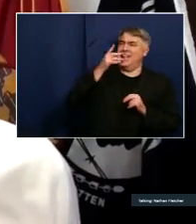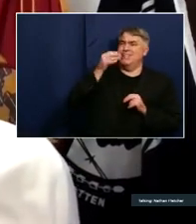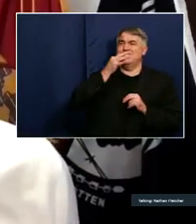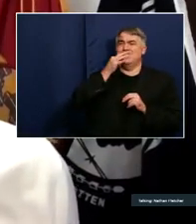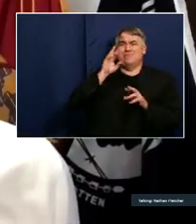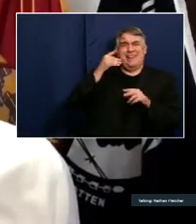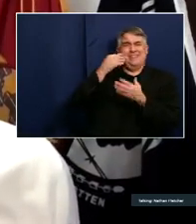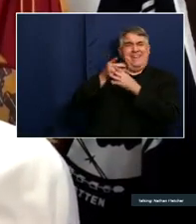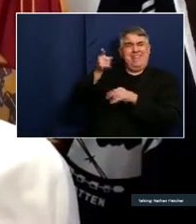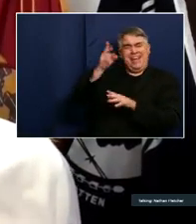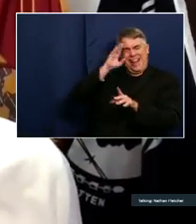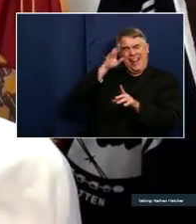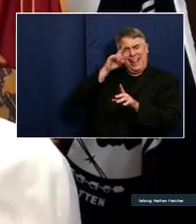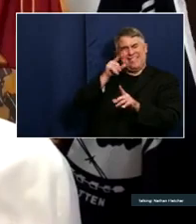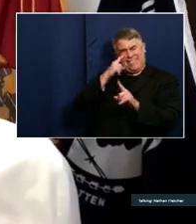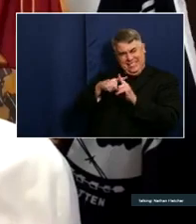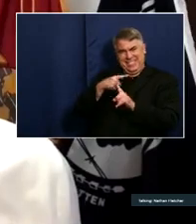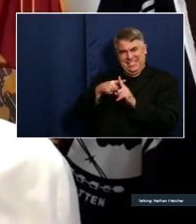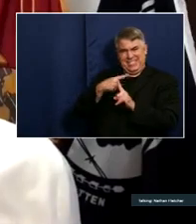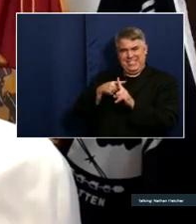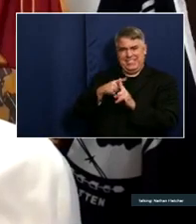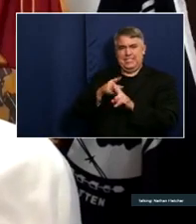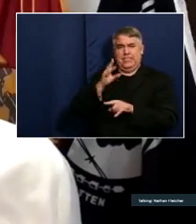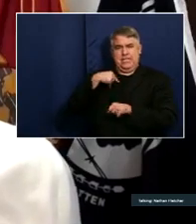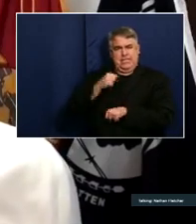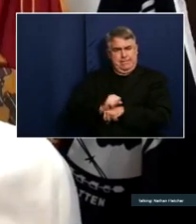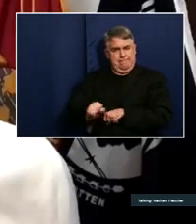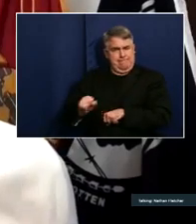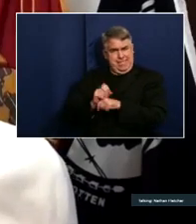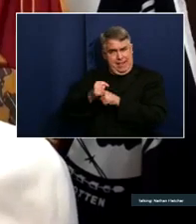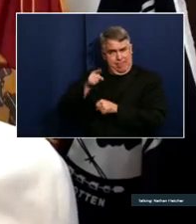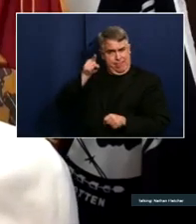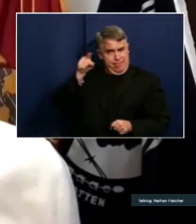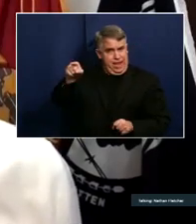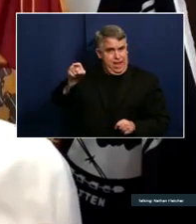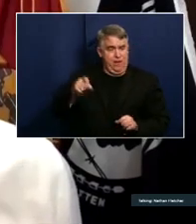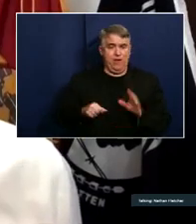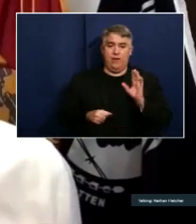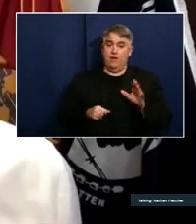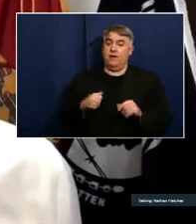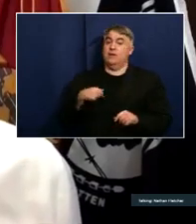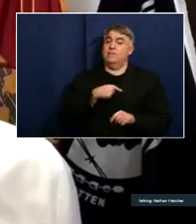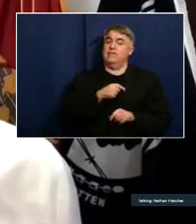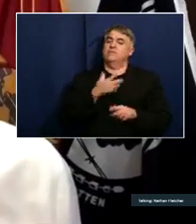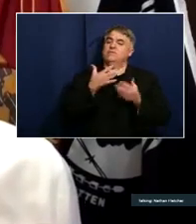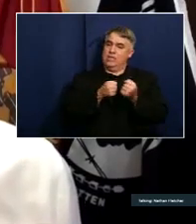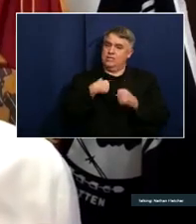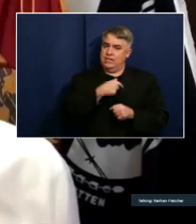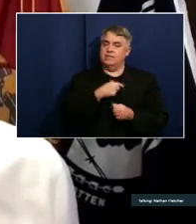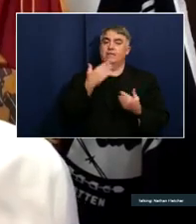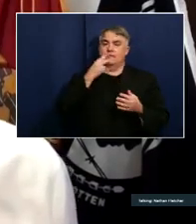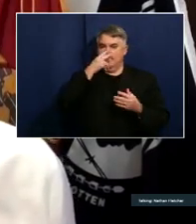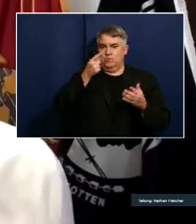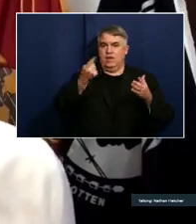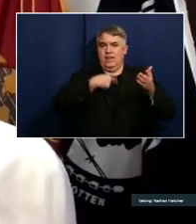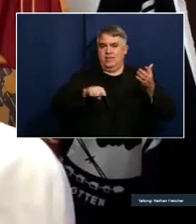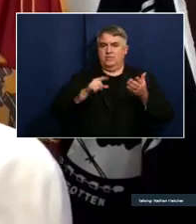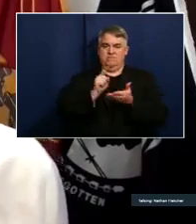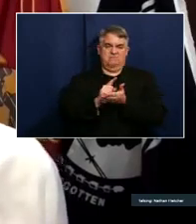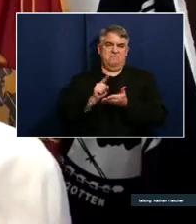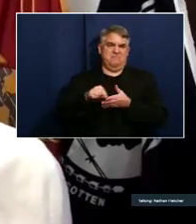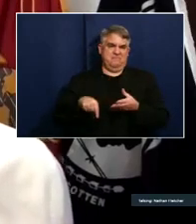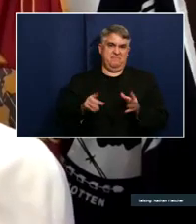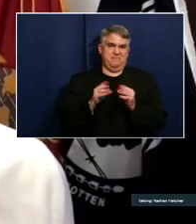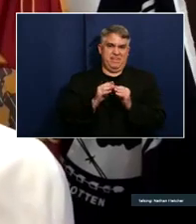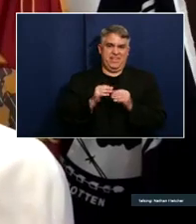left to do as a community. So thank you all very, very much for joining us. We'll be back every week doing these, taking your questions, giving you updates.